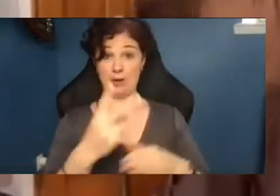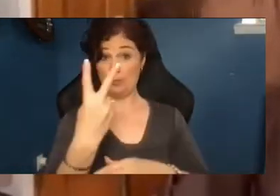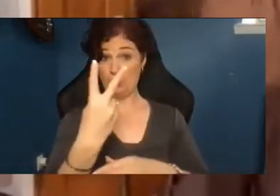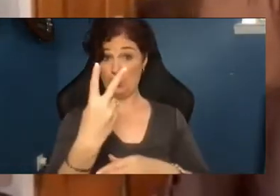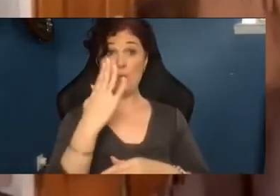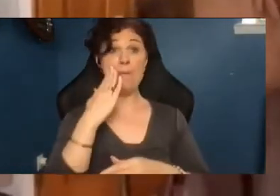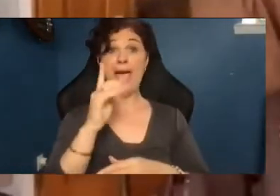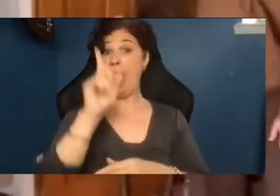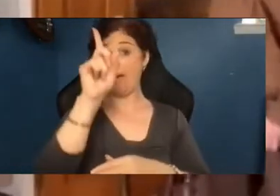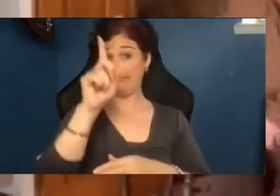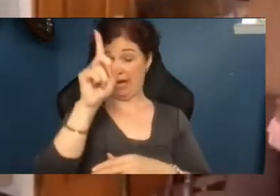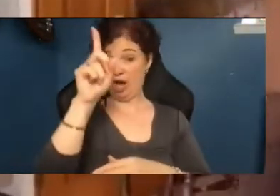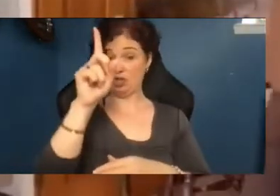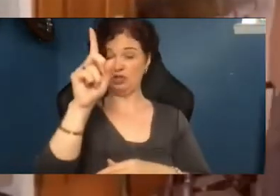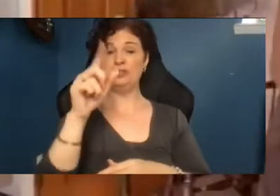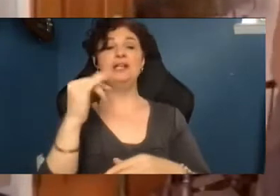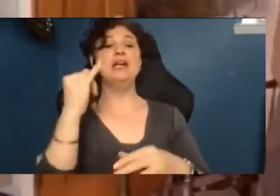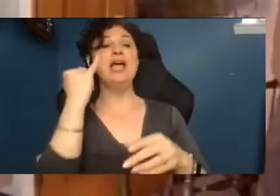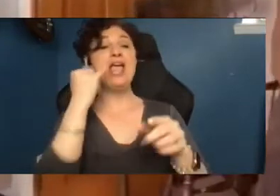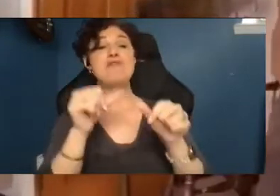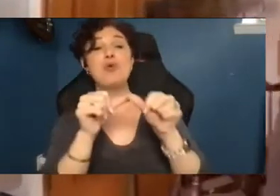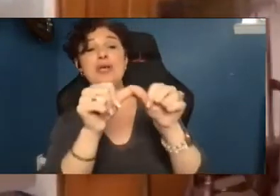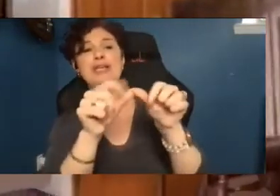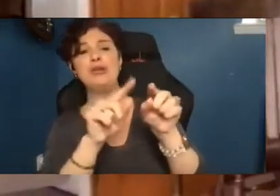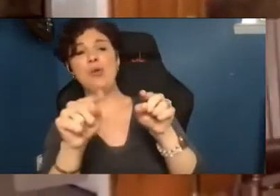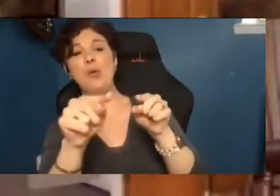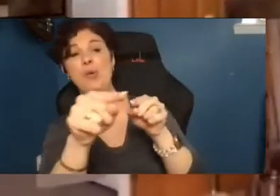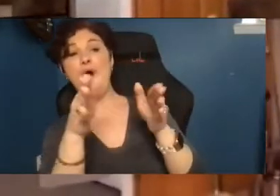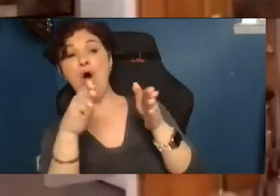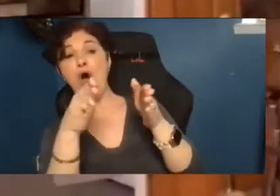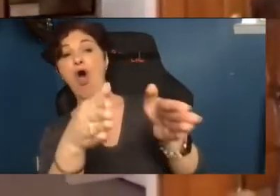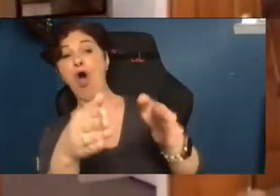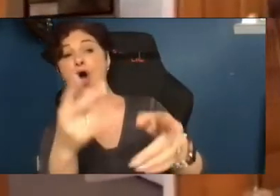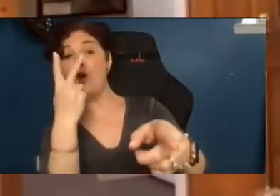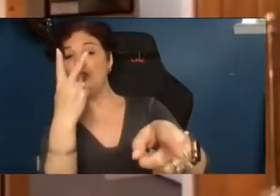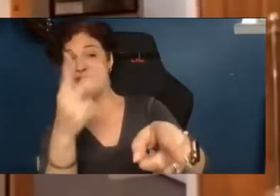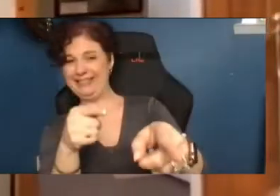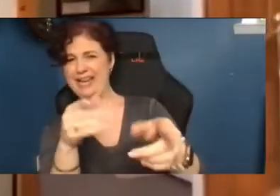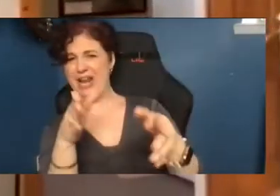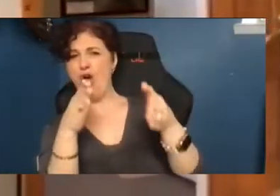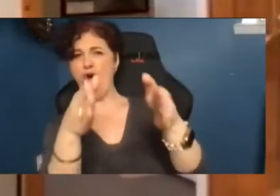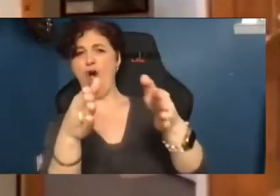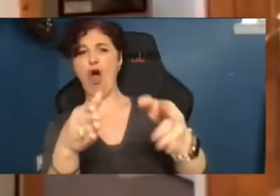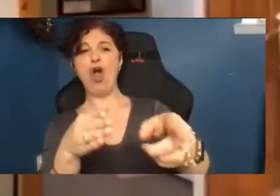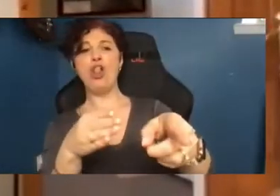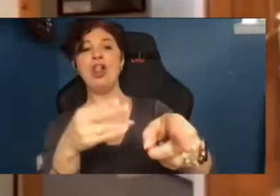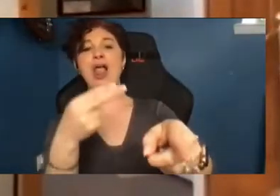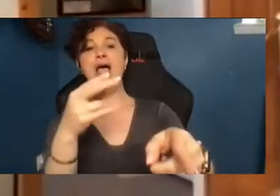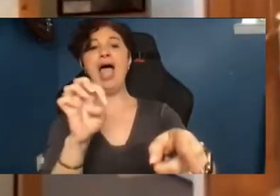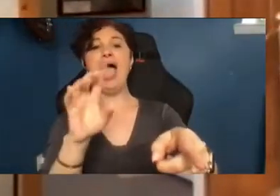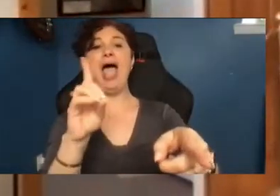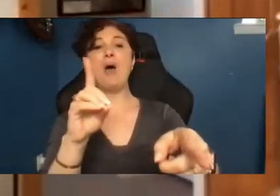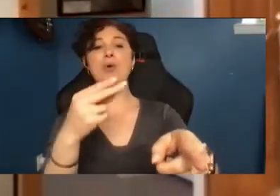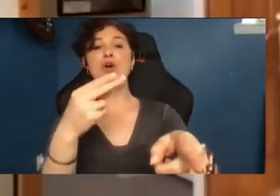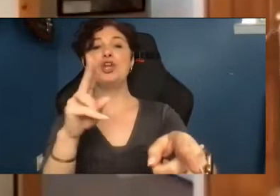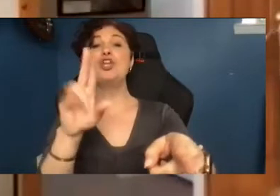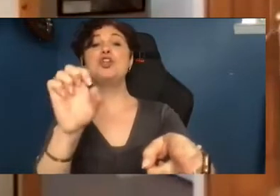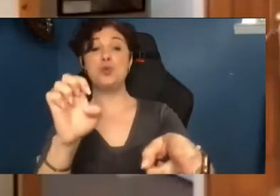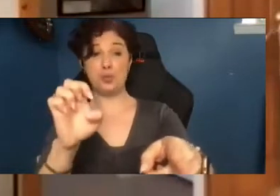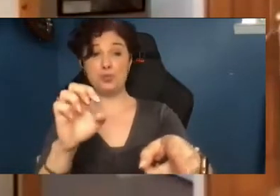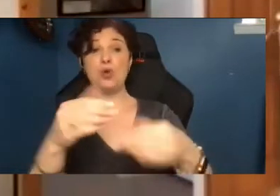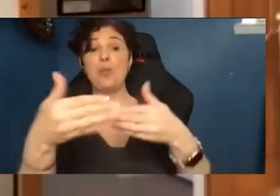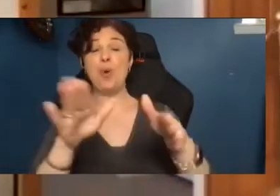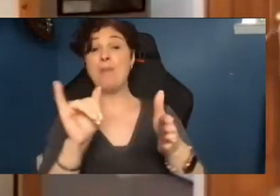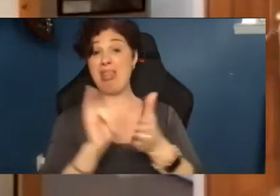bedrooms upstairs. And then if we can continue back into this hallway, we're actually going to see the Howard Hughes room. The Hughes room